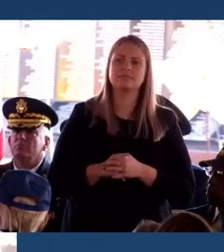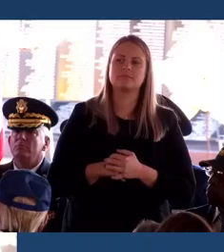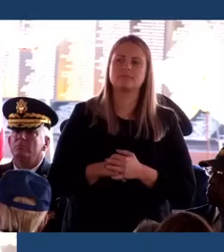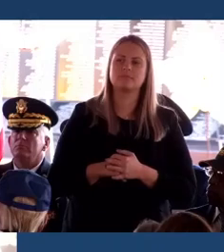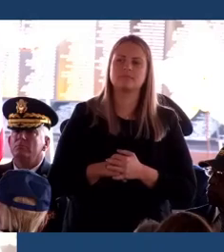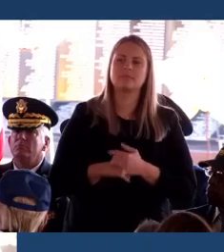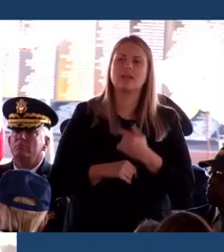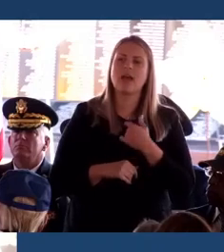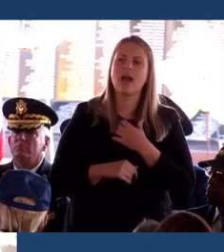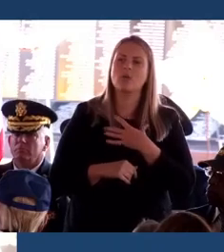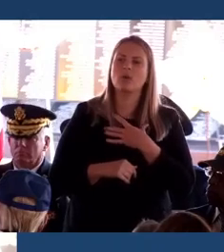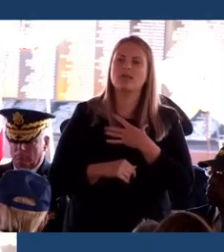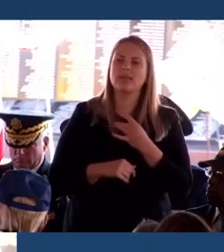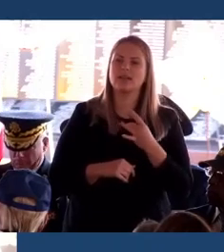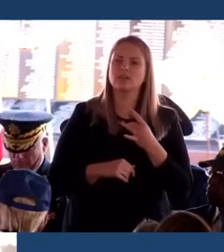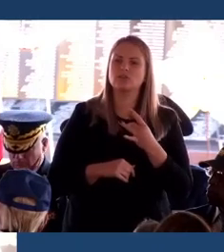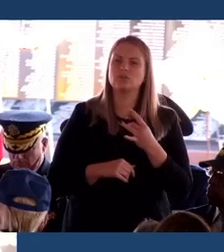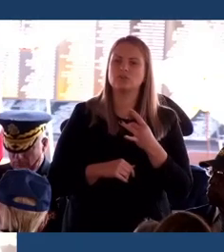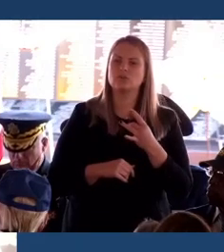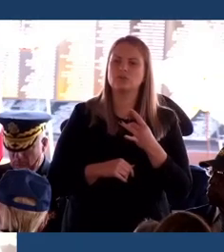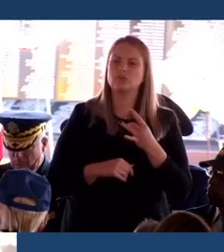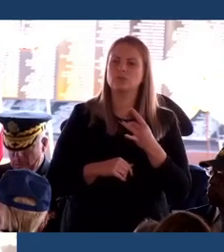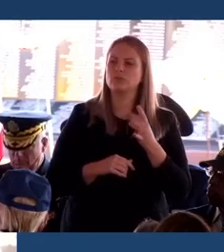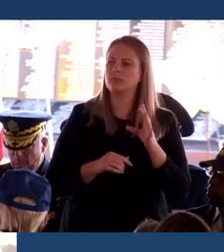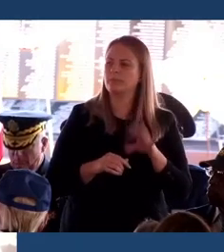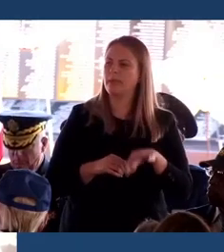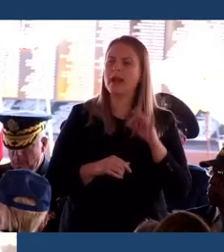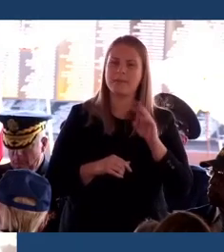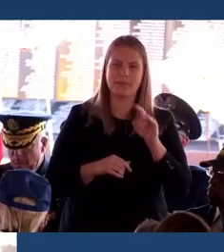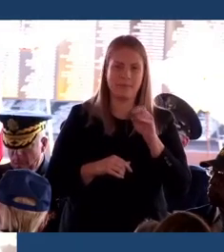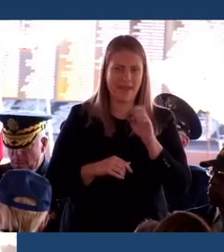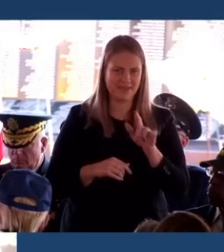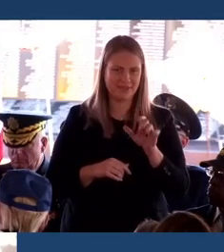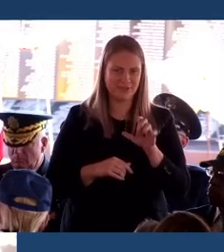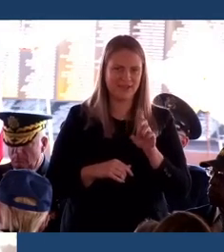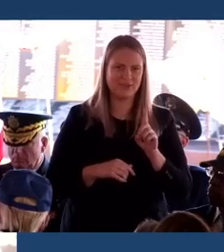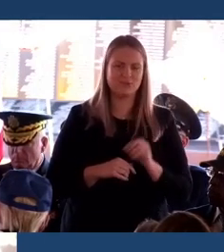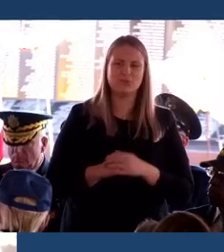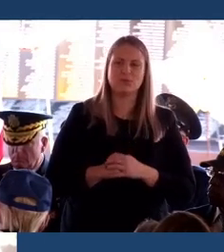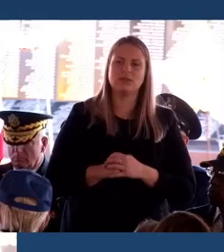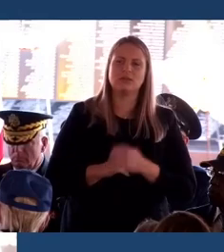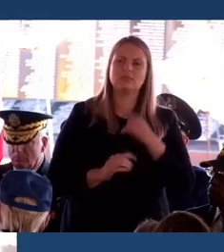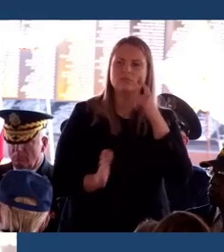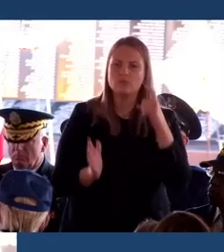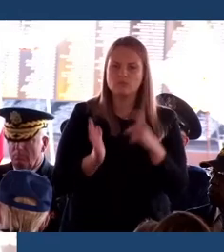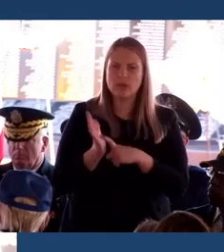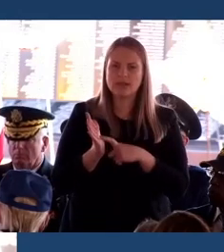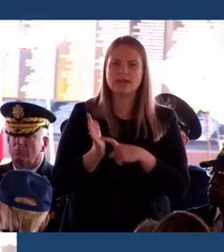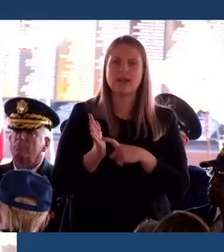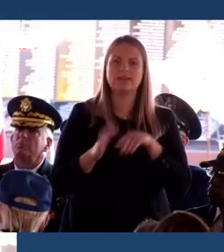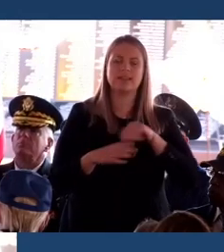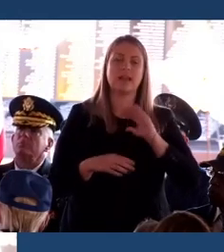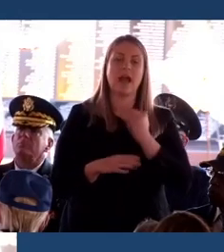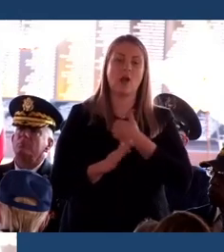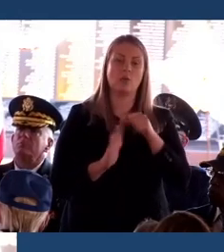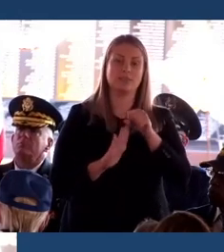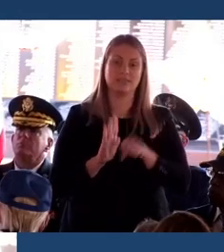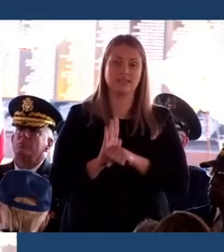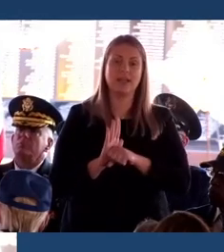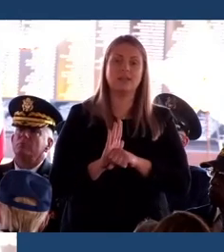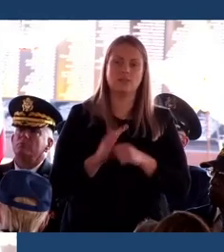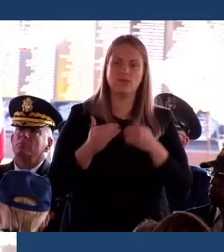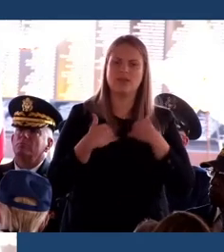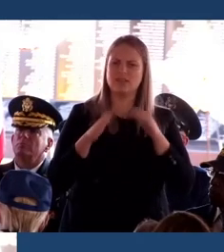I would like to pick up the mantle and do, is recognize that in our state, we have an